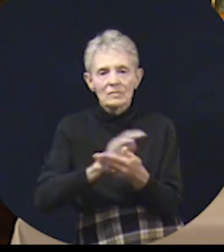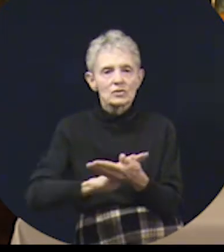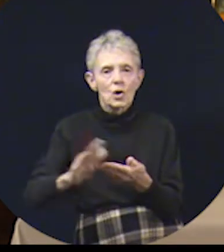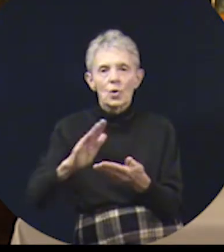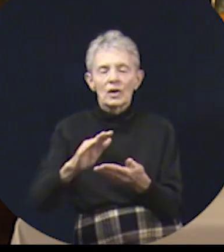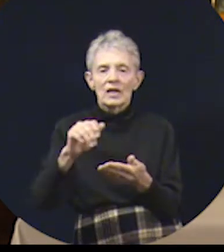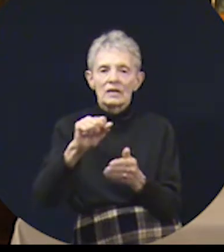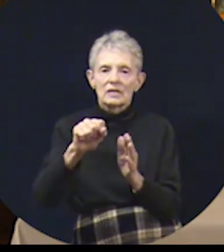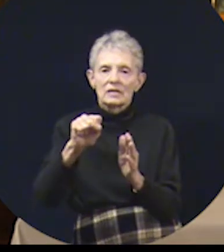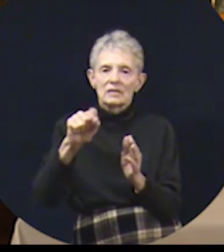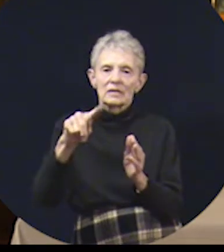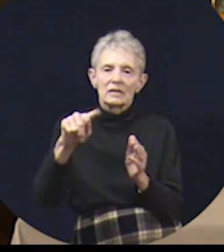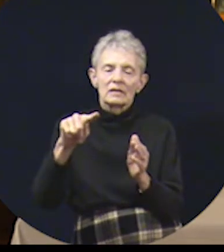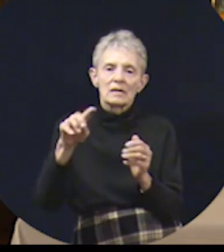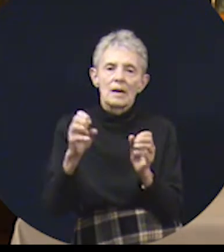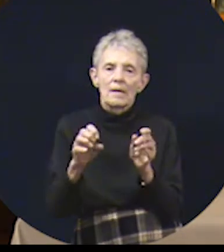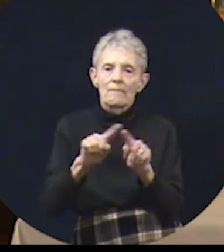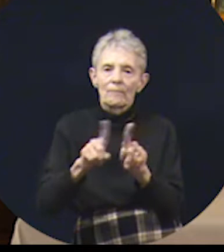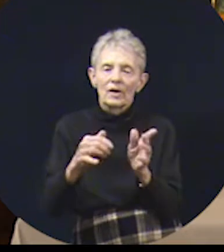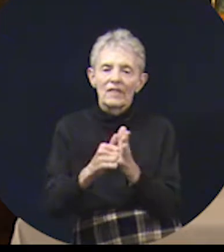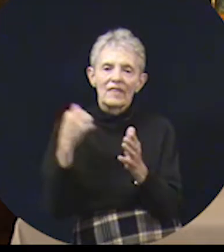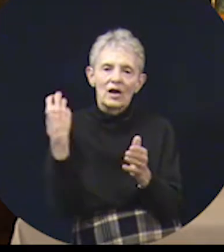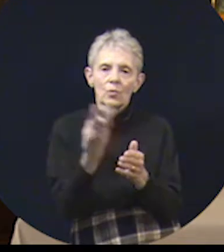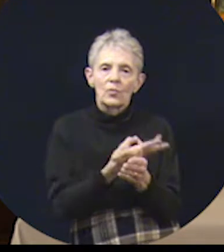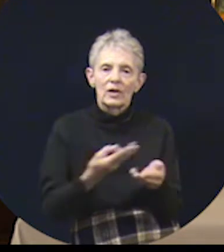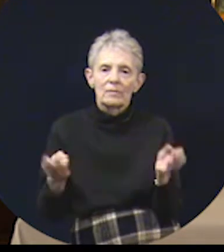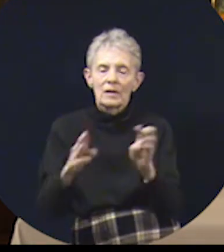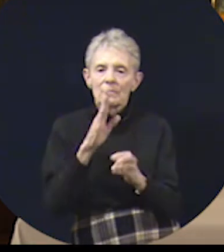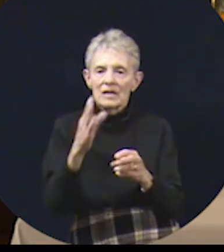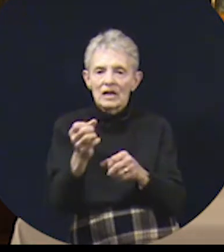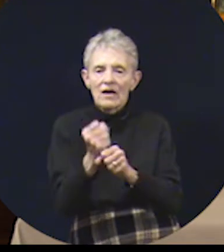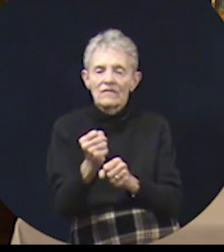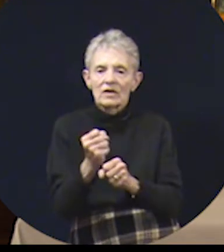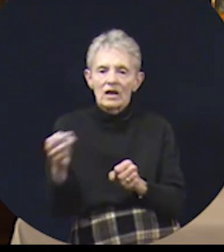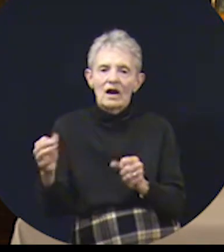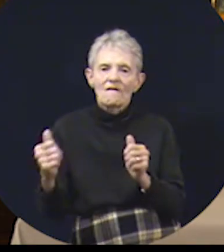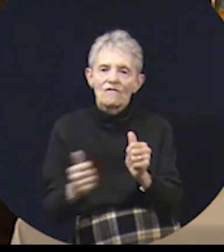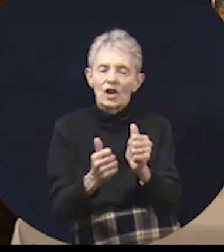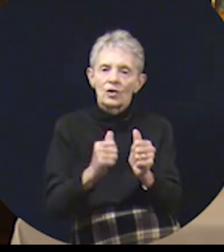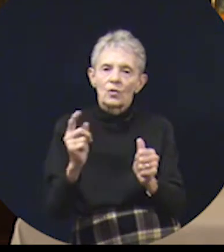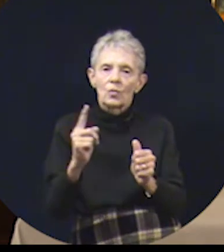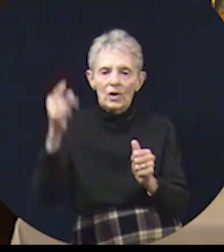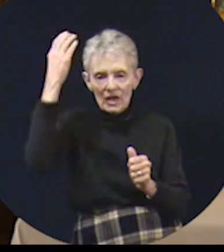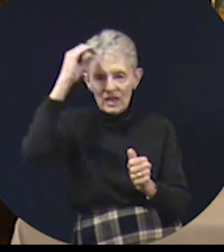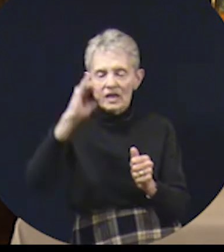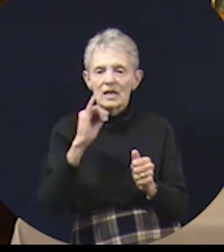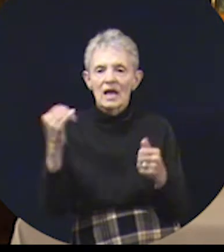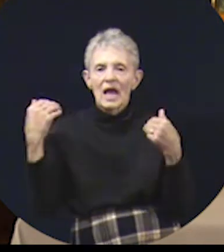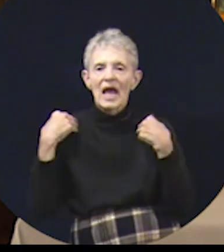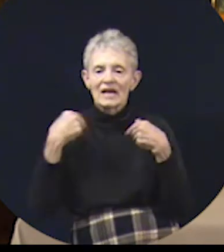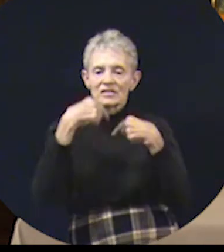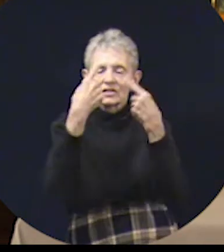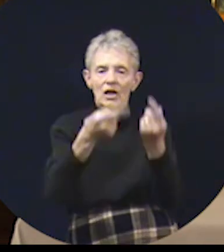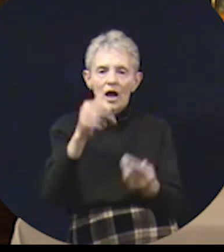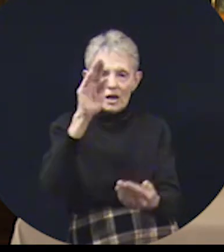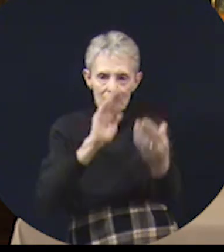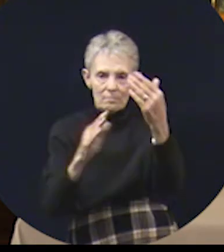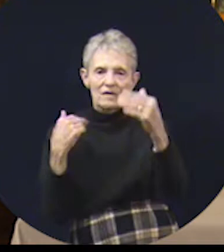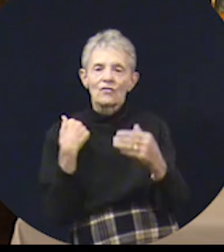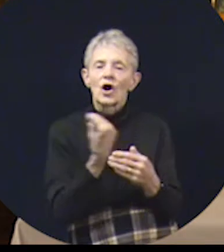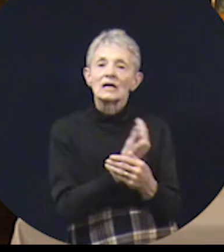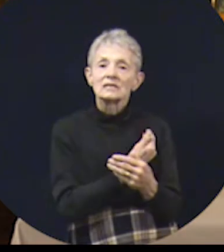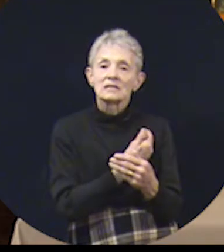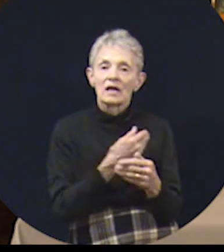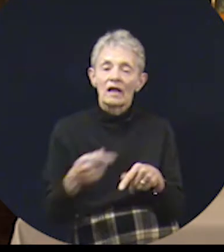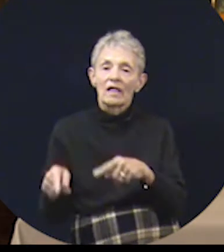we, his members, might be confident of following where he, our head and our founder, has gone before.